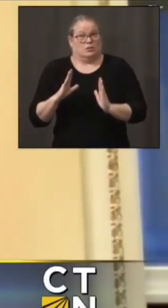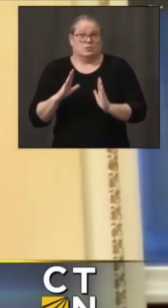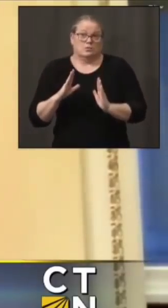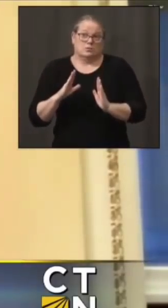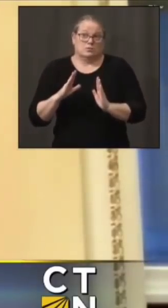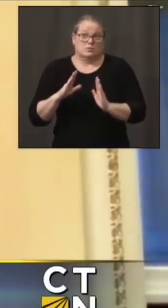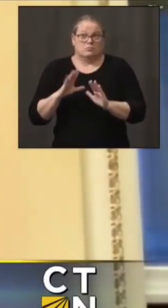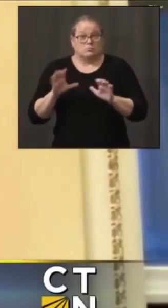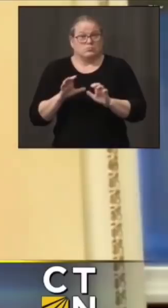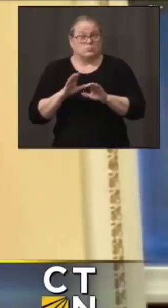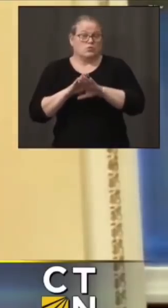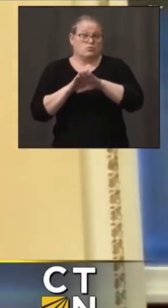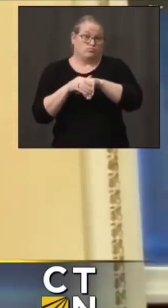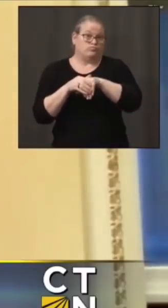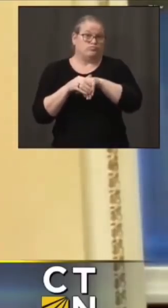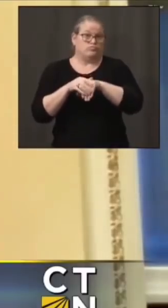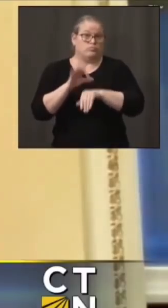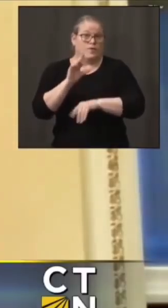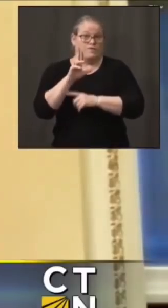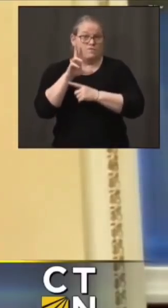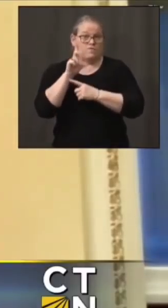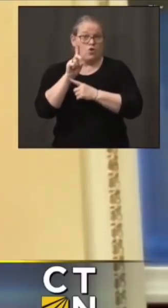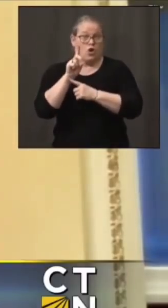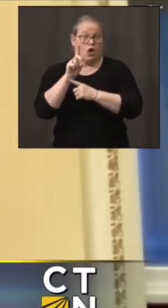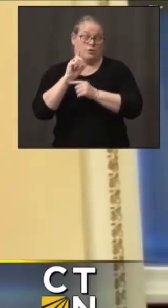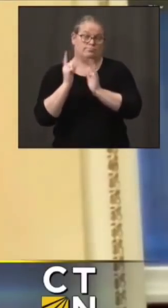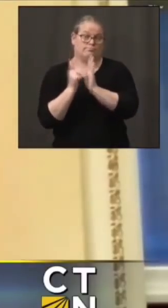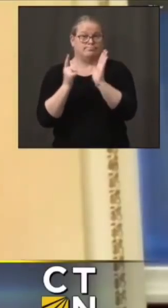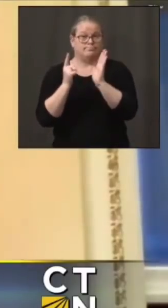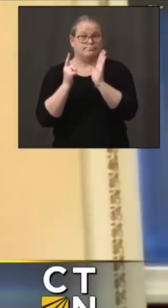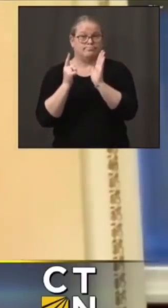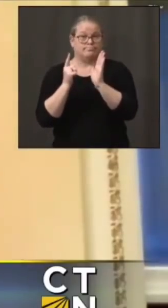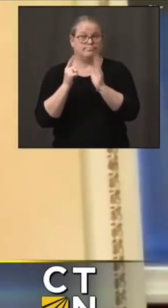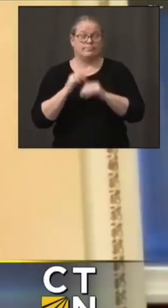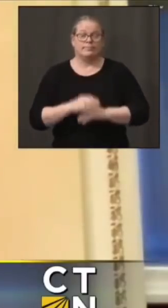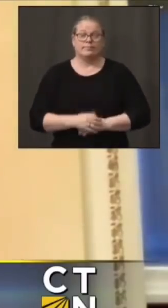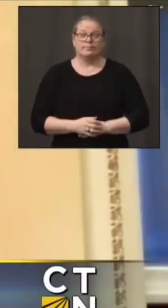It's, as I mentioned a little bit earlier,